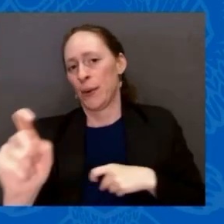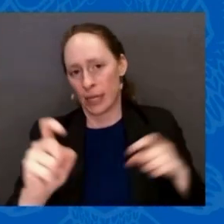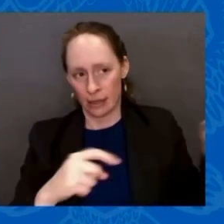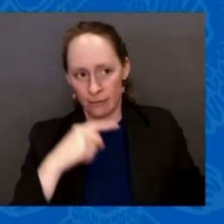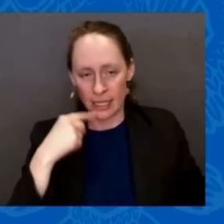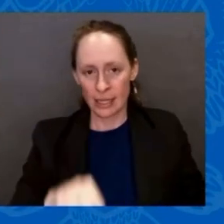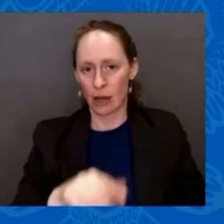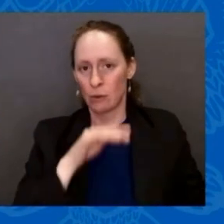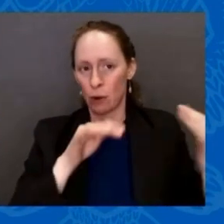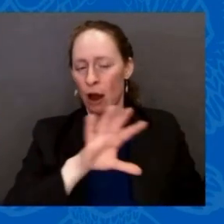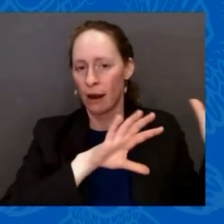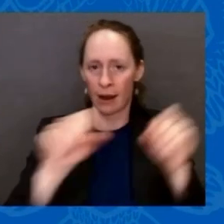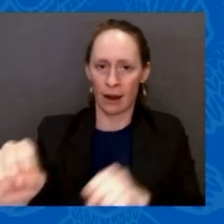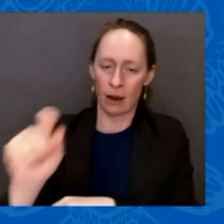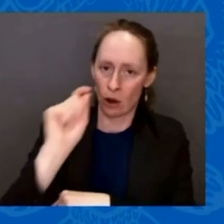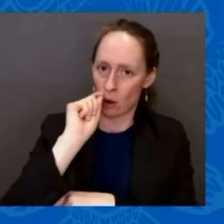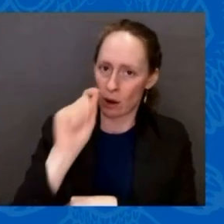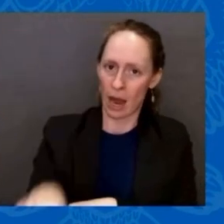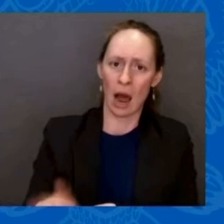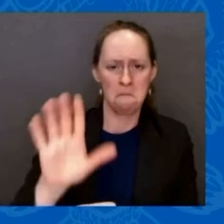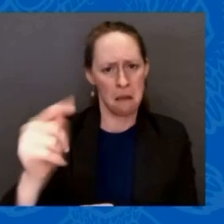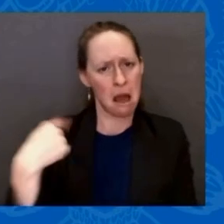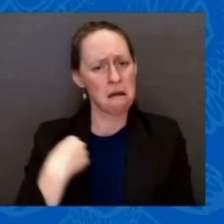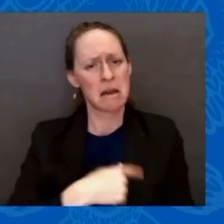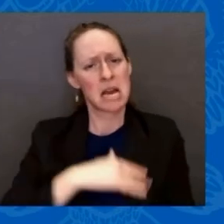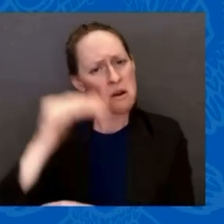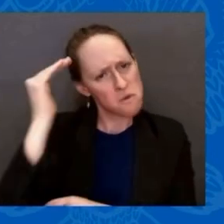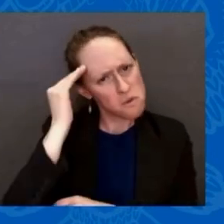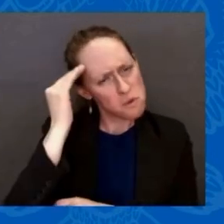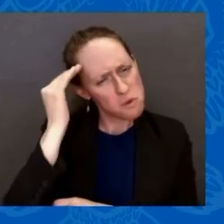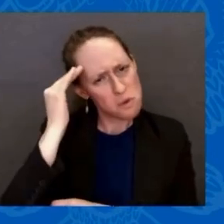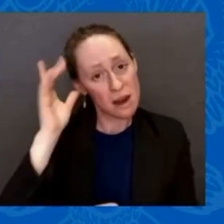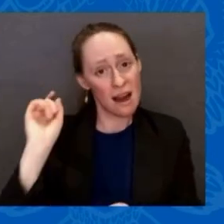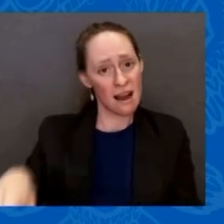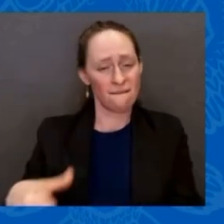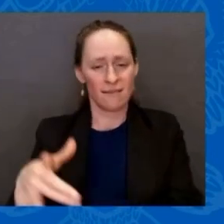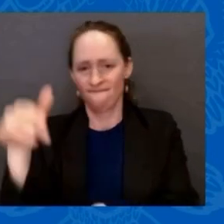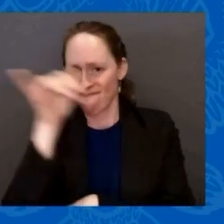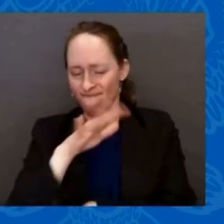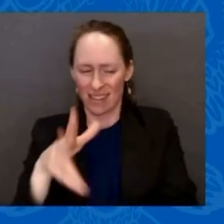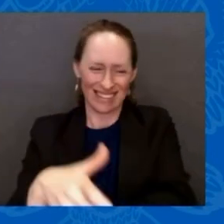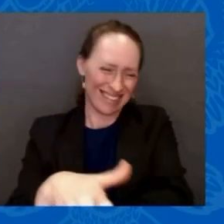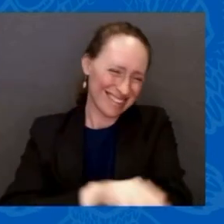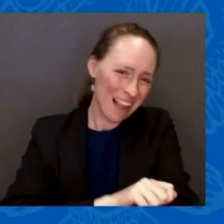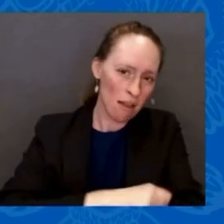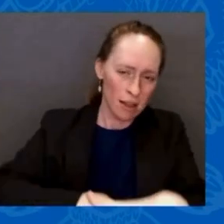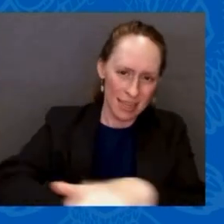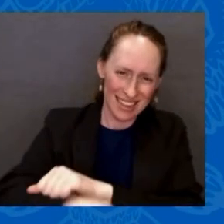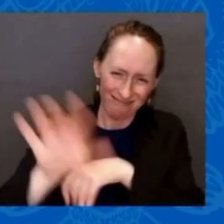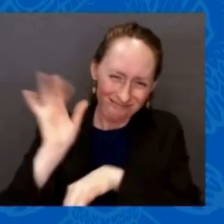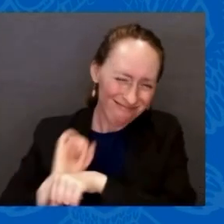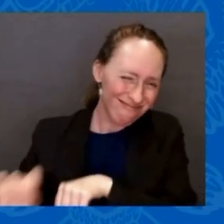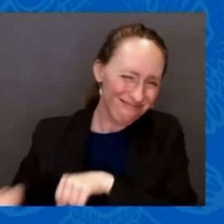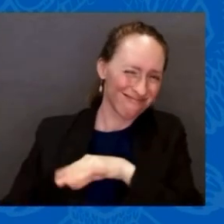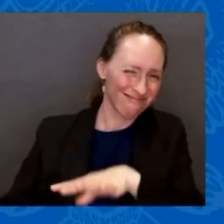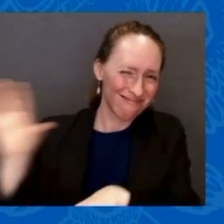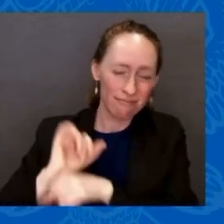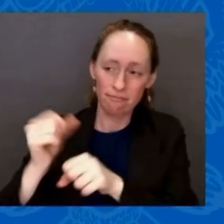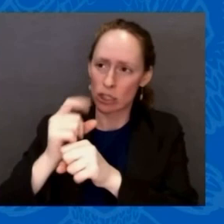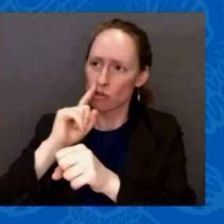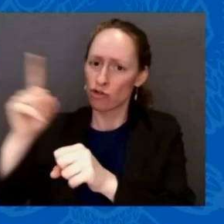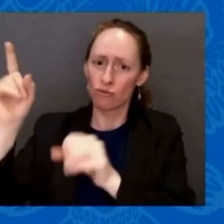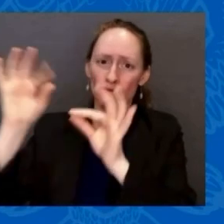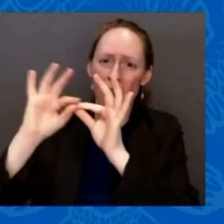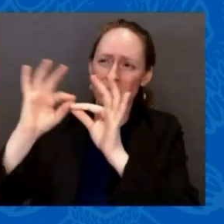had to do more. There's more than one way to bring down costs. Another expression my dad used to use, for real. He'd say,